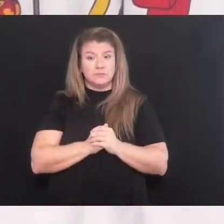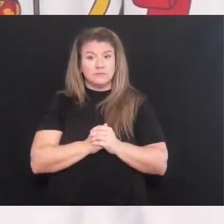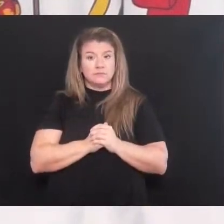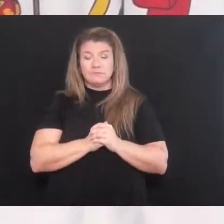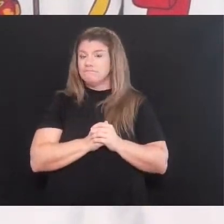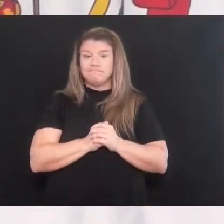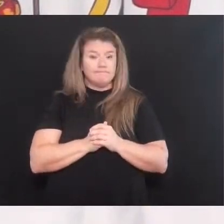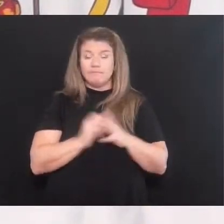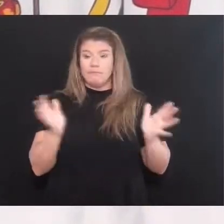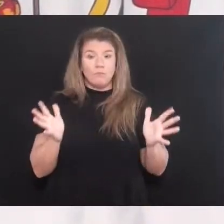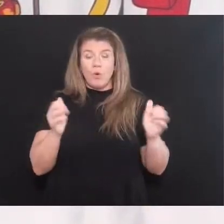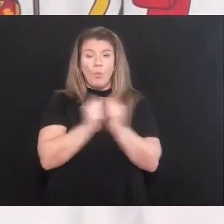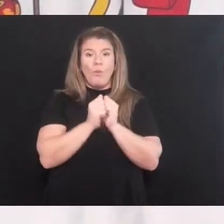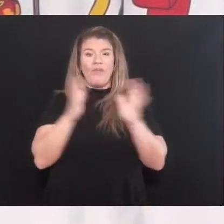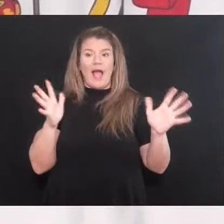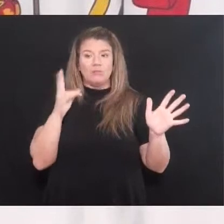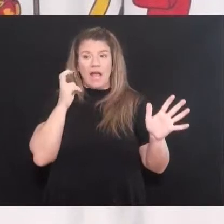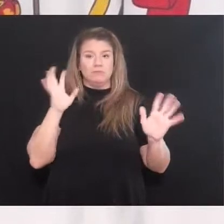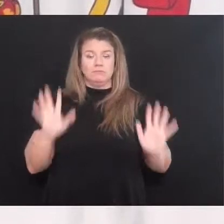with